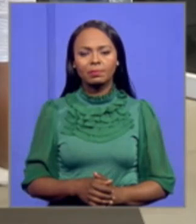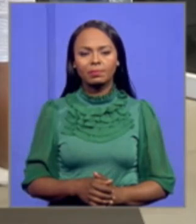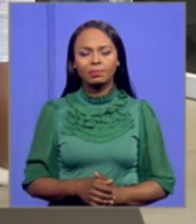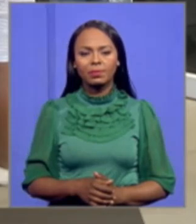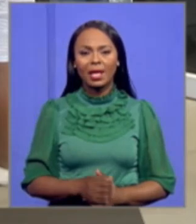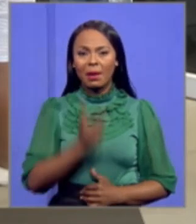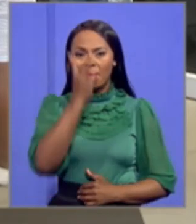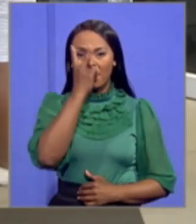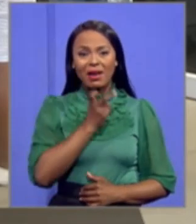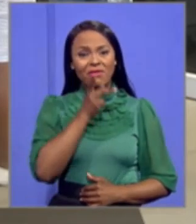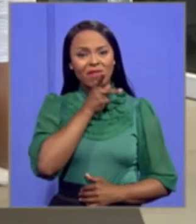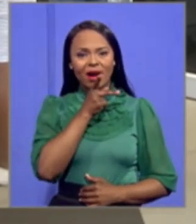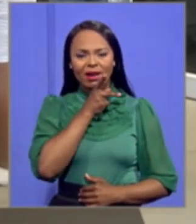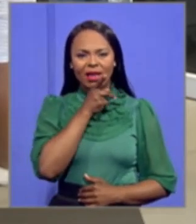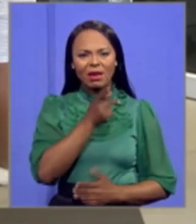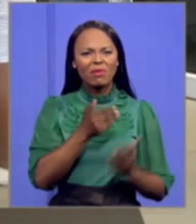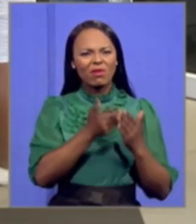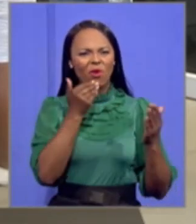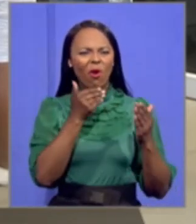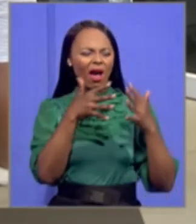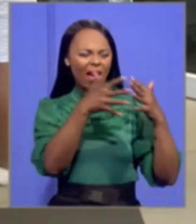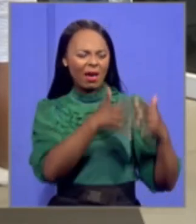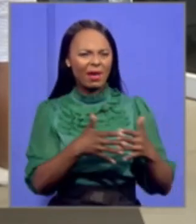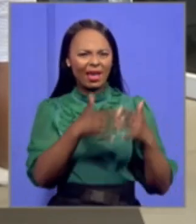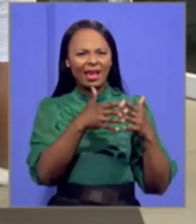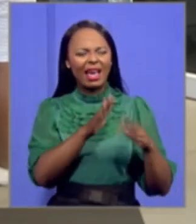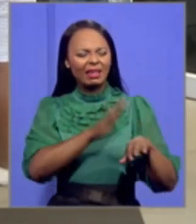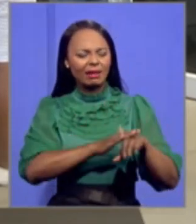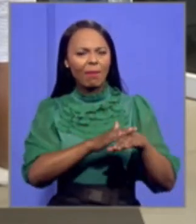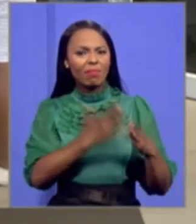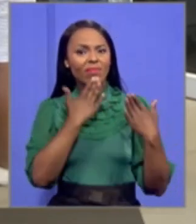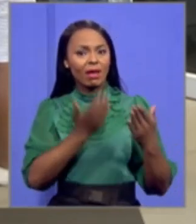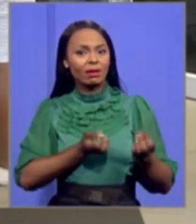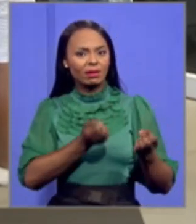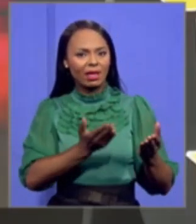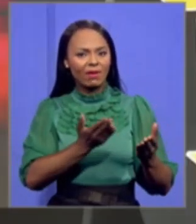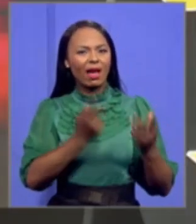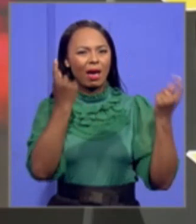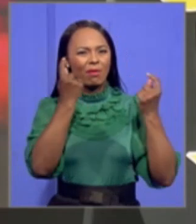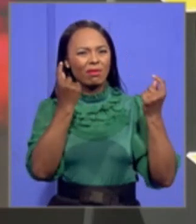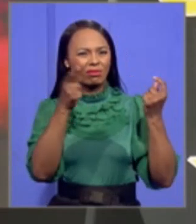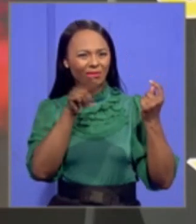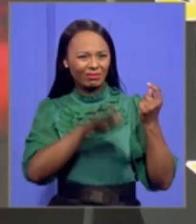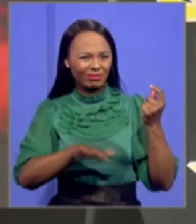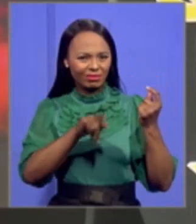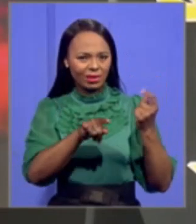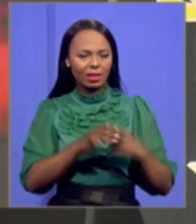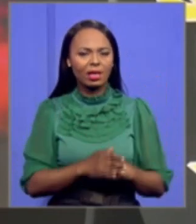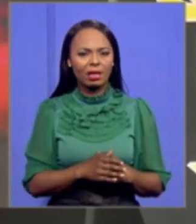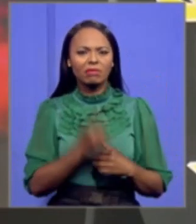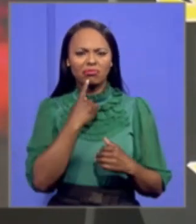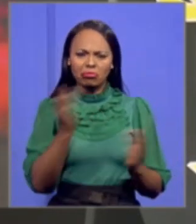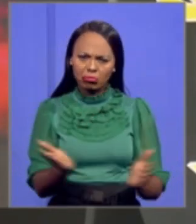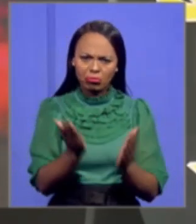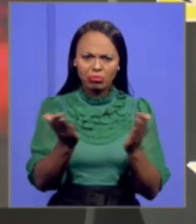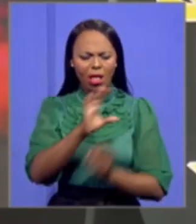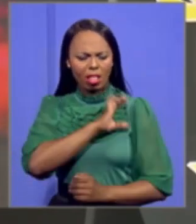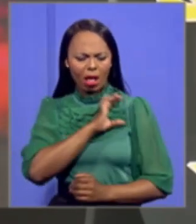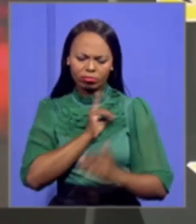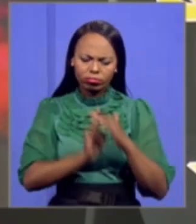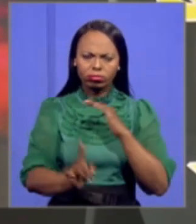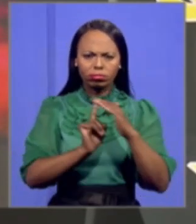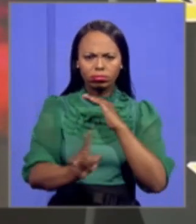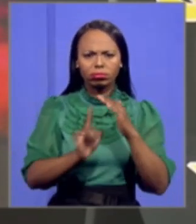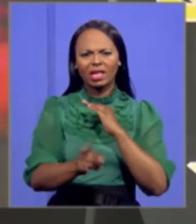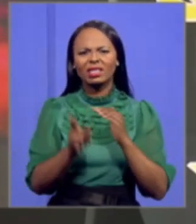Black Friday e ne e ketekwa kwa America ka letsatsi la Thanksgiving. Letsatsi le dirisiwa go ngoka bareki le go tsamaisa dithoto tsa